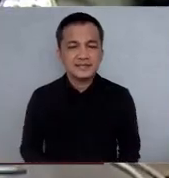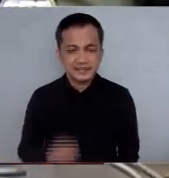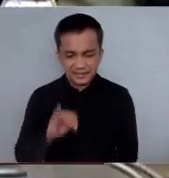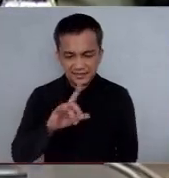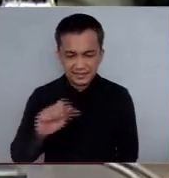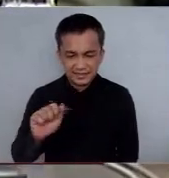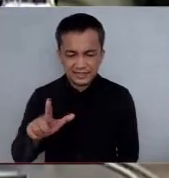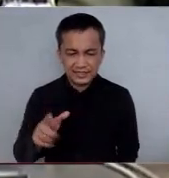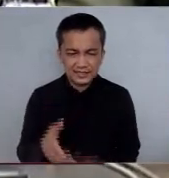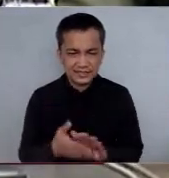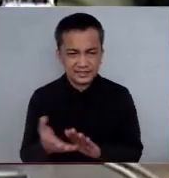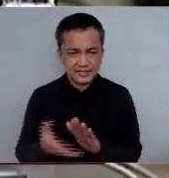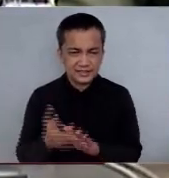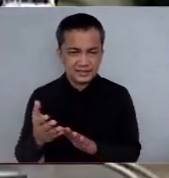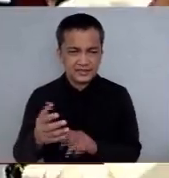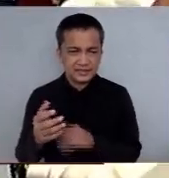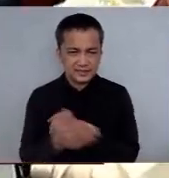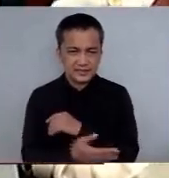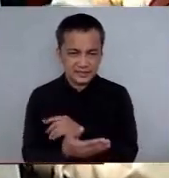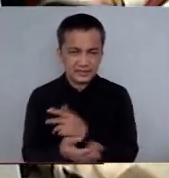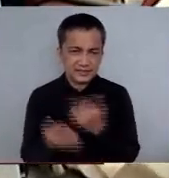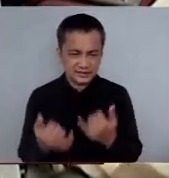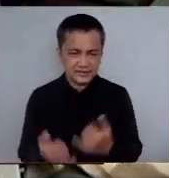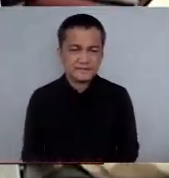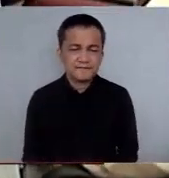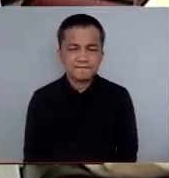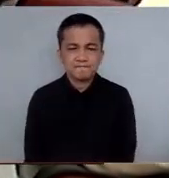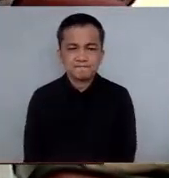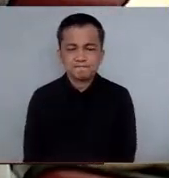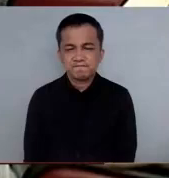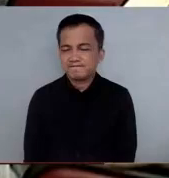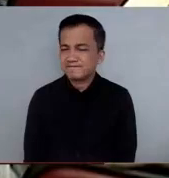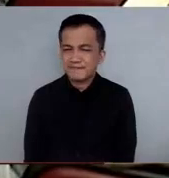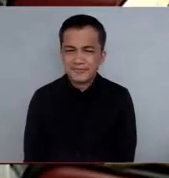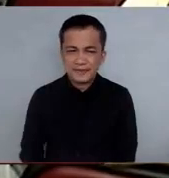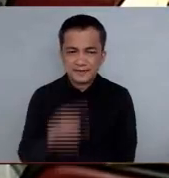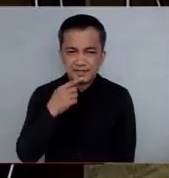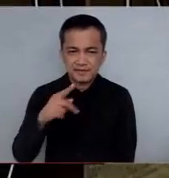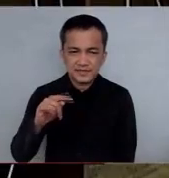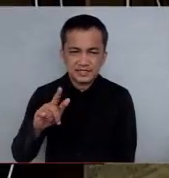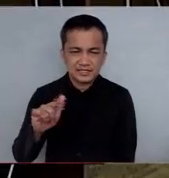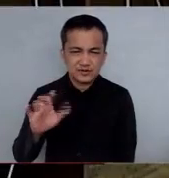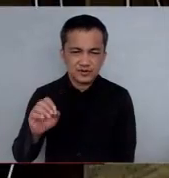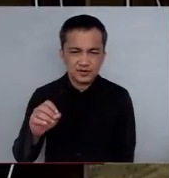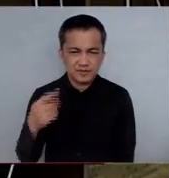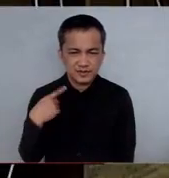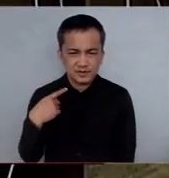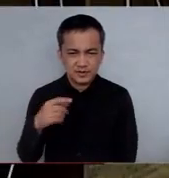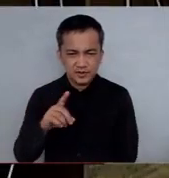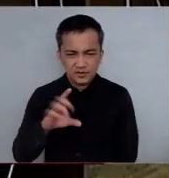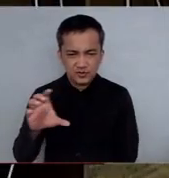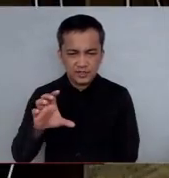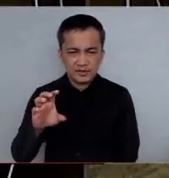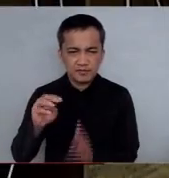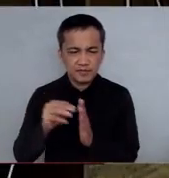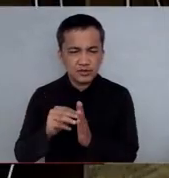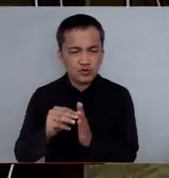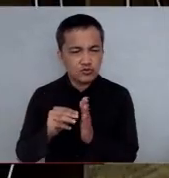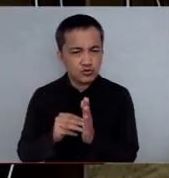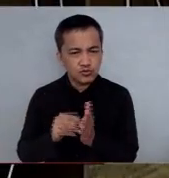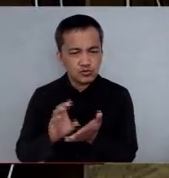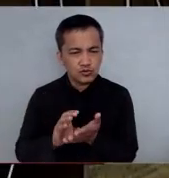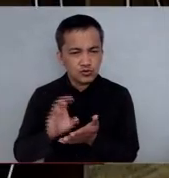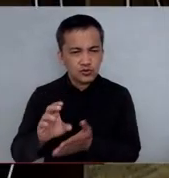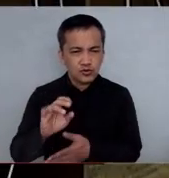gambling existing in the country today. Ayon sa PCSO, ngayong taon, meron silang nakalaang 100 million pesos na